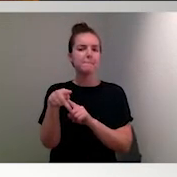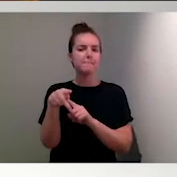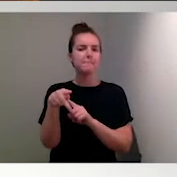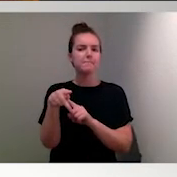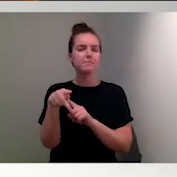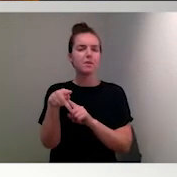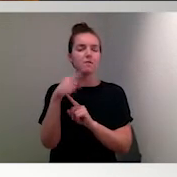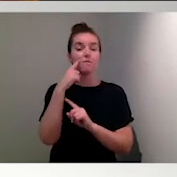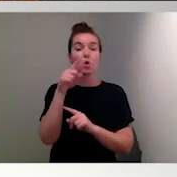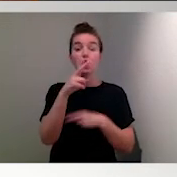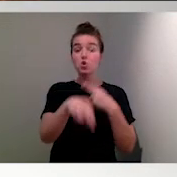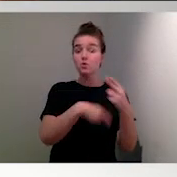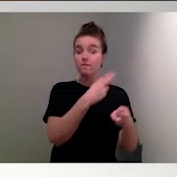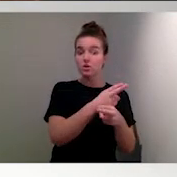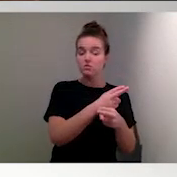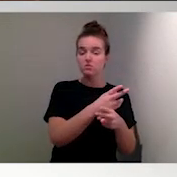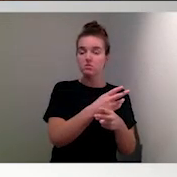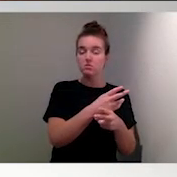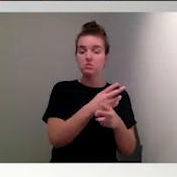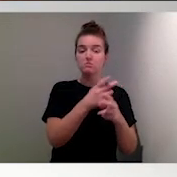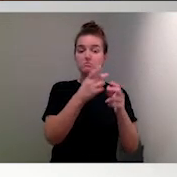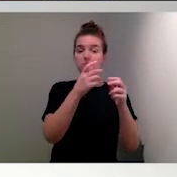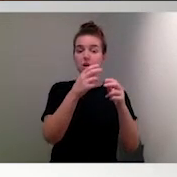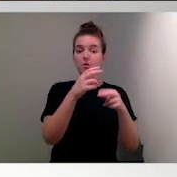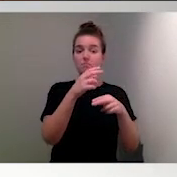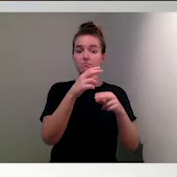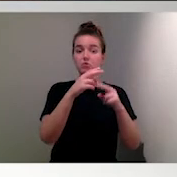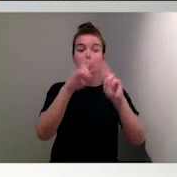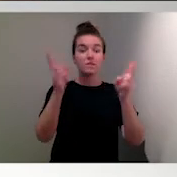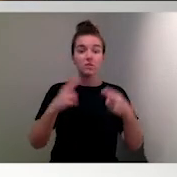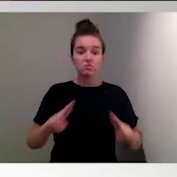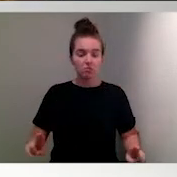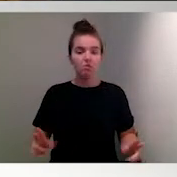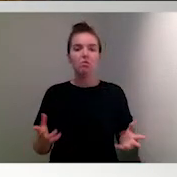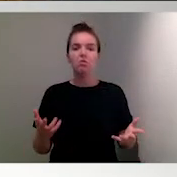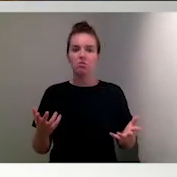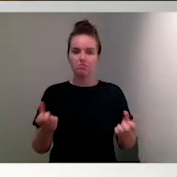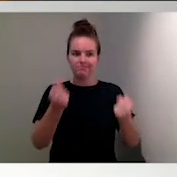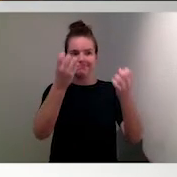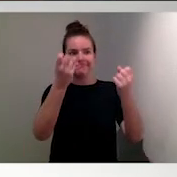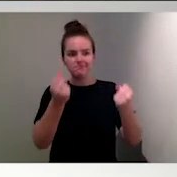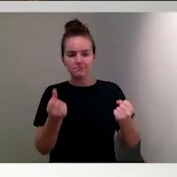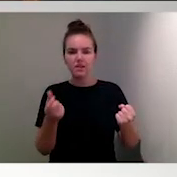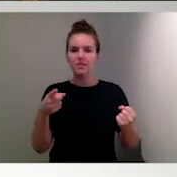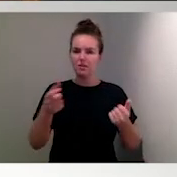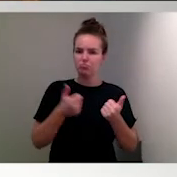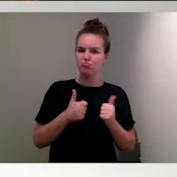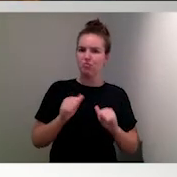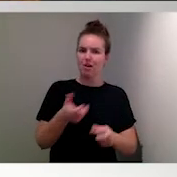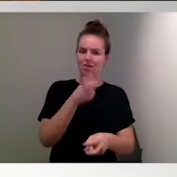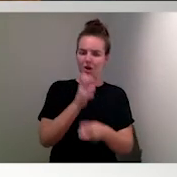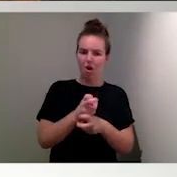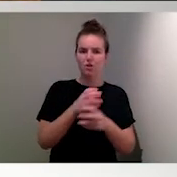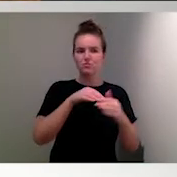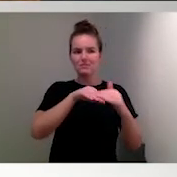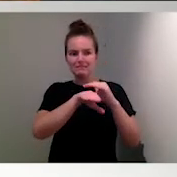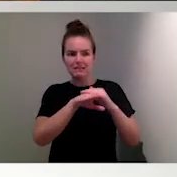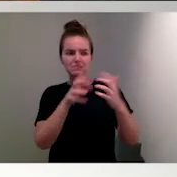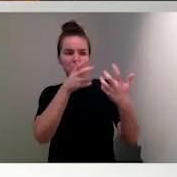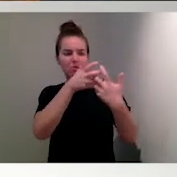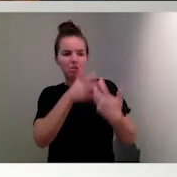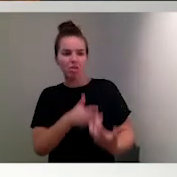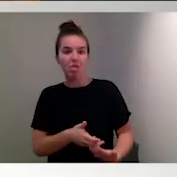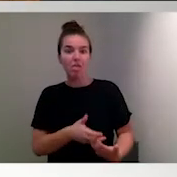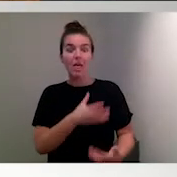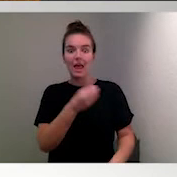language. Yeah. So they're trying really hard to make things accessible, even with GPS, so people know where to go. Just like